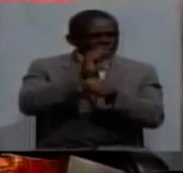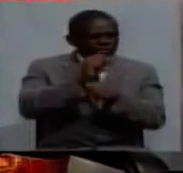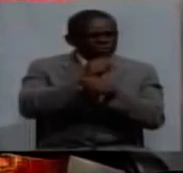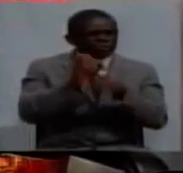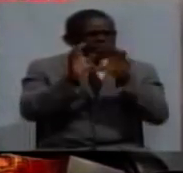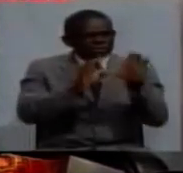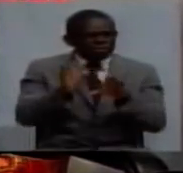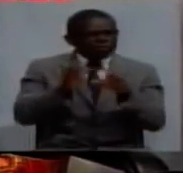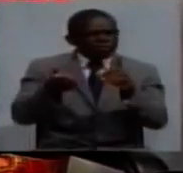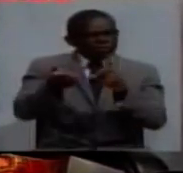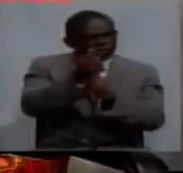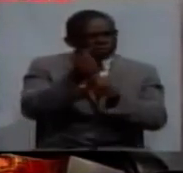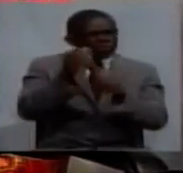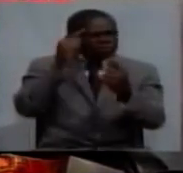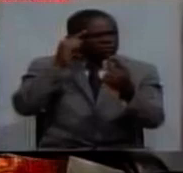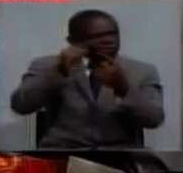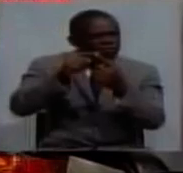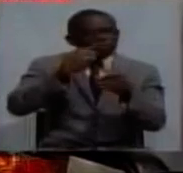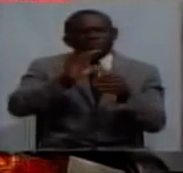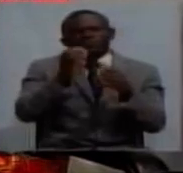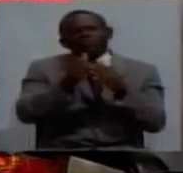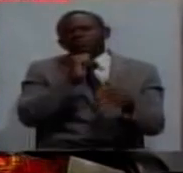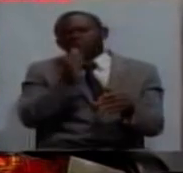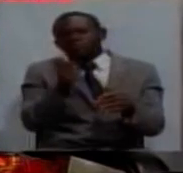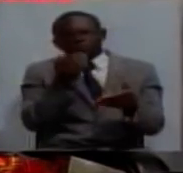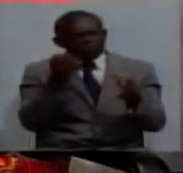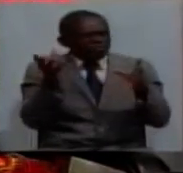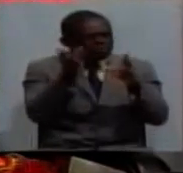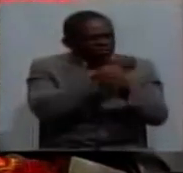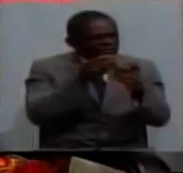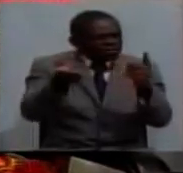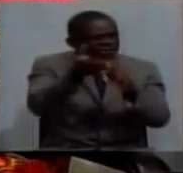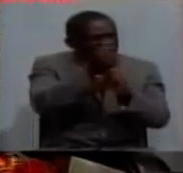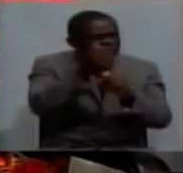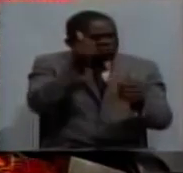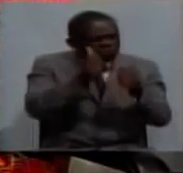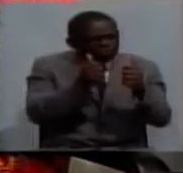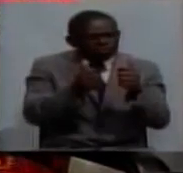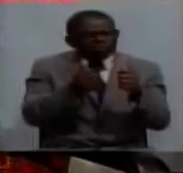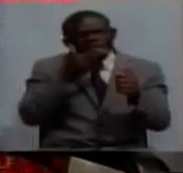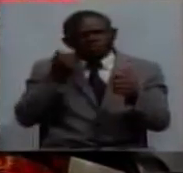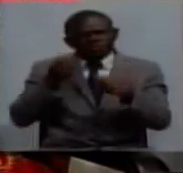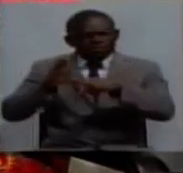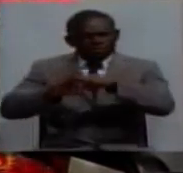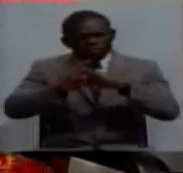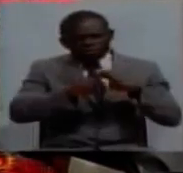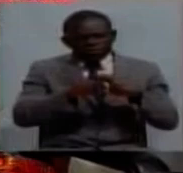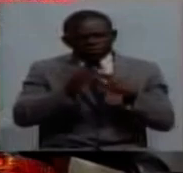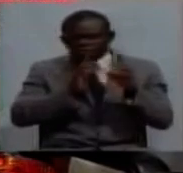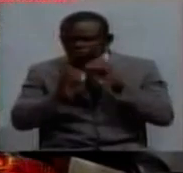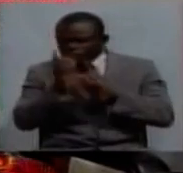has been done, and you check. This was not achieved, and you sit. Why didn't we achieve this? Then you begin looking at things like